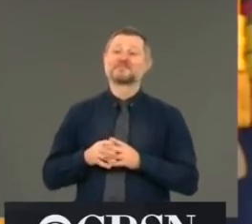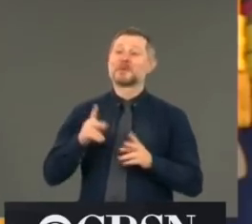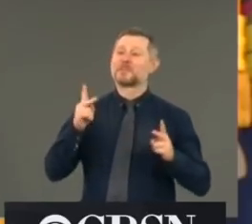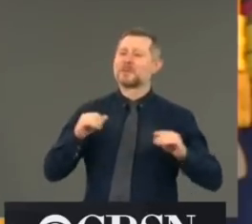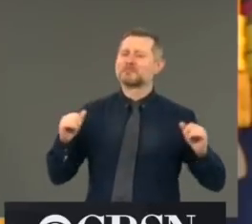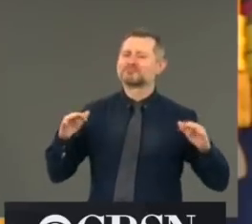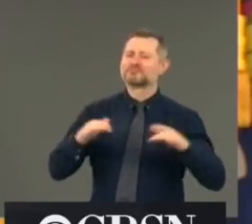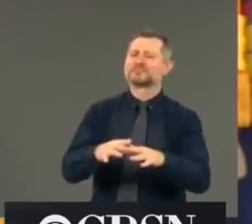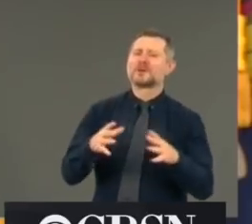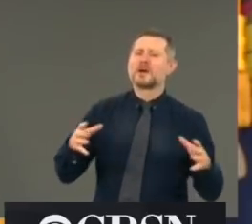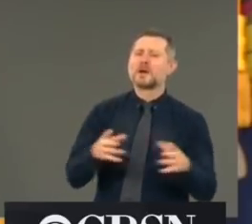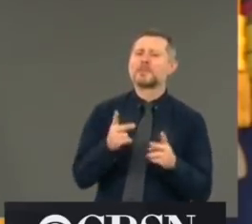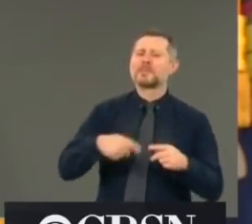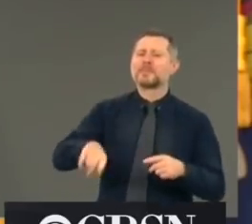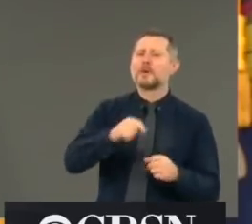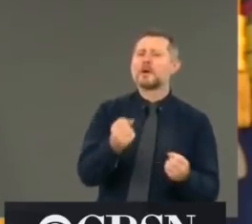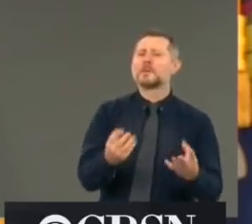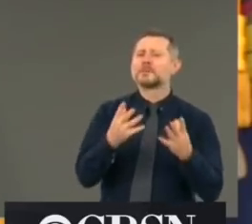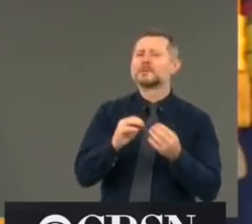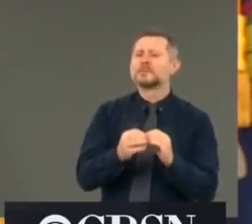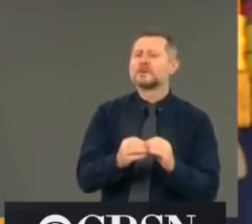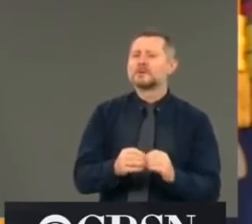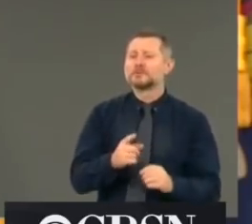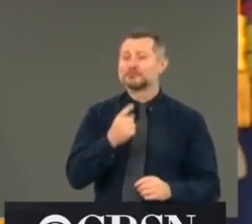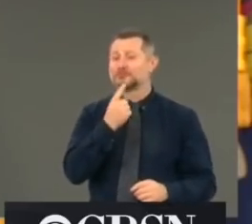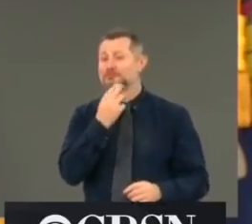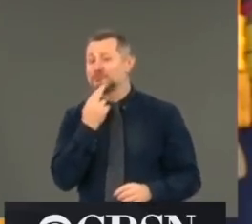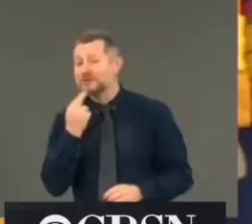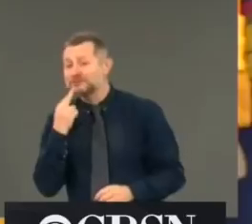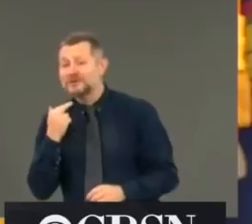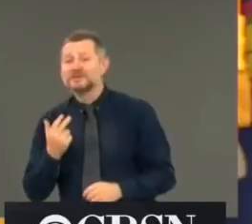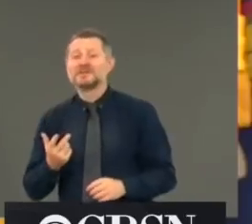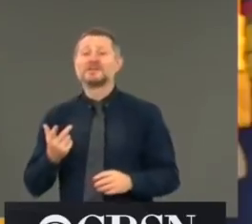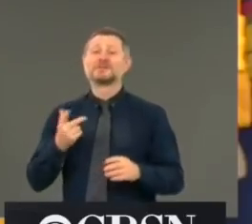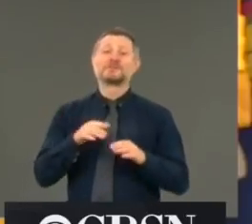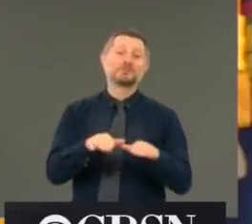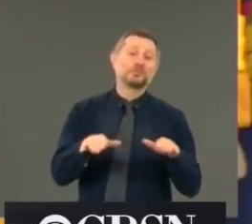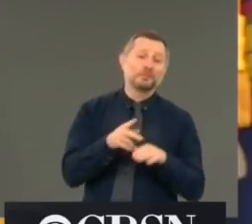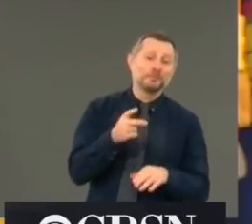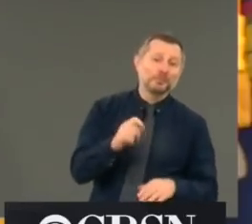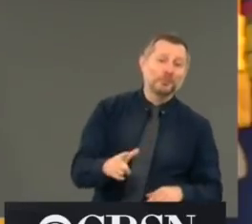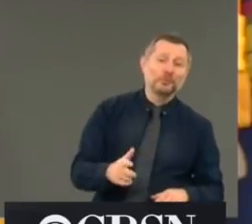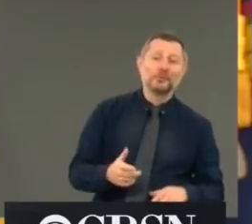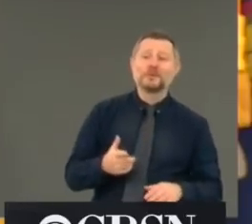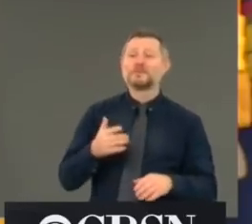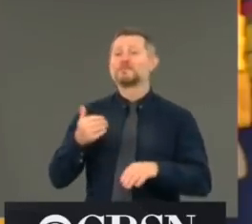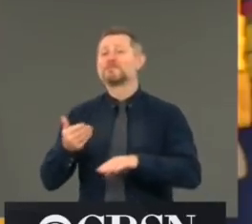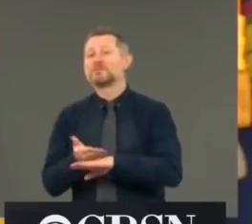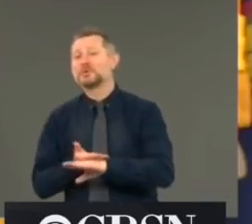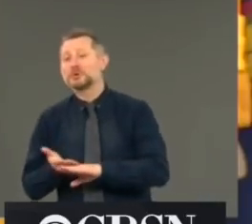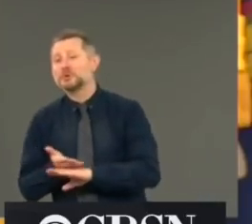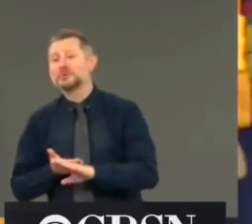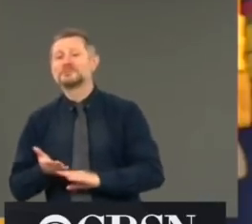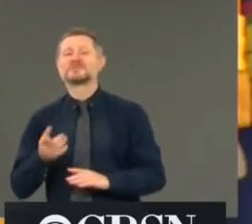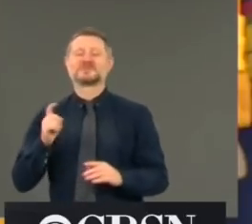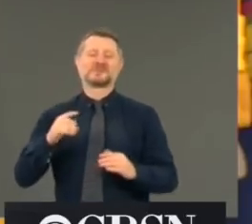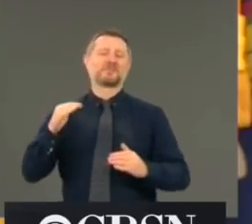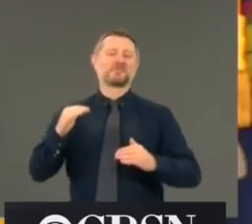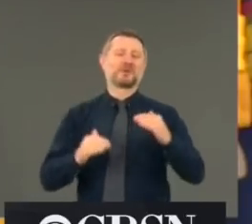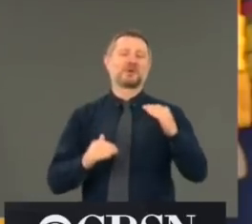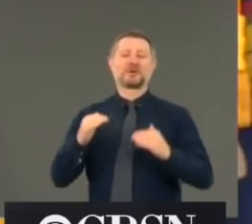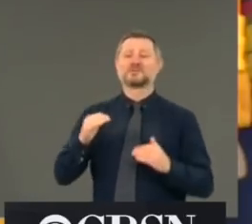gathering? What do we do in a restaurant? What do we do in a pool? What do we do at a beach? It's always a balance.